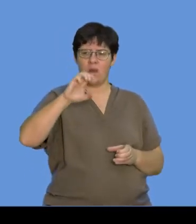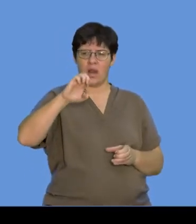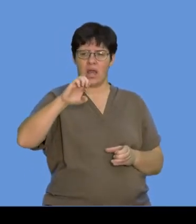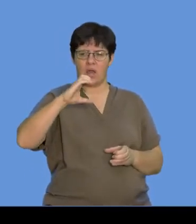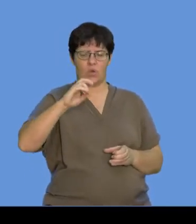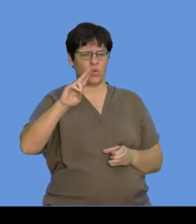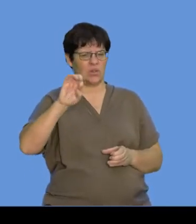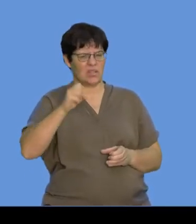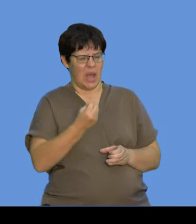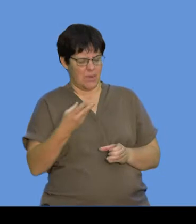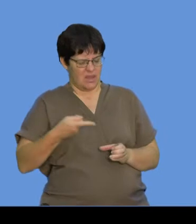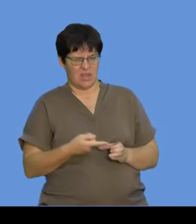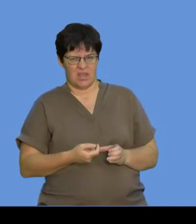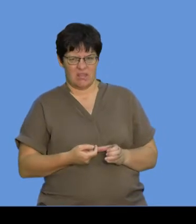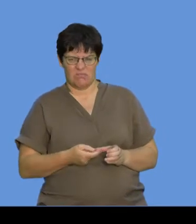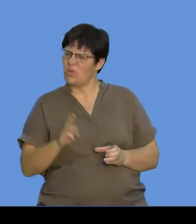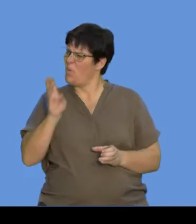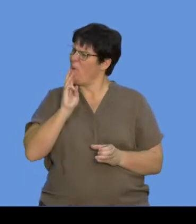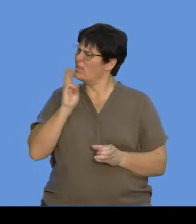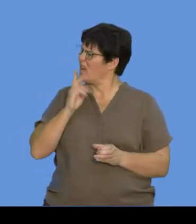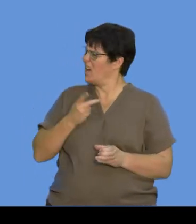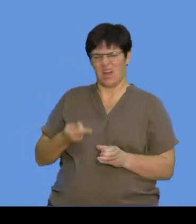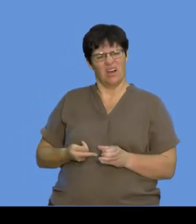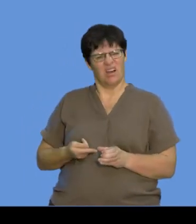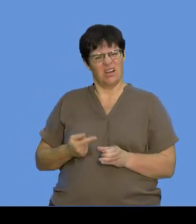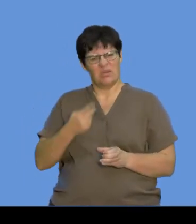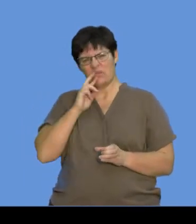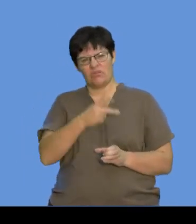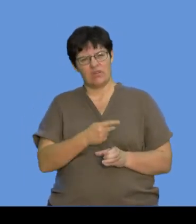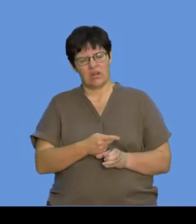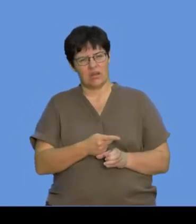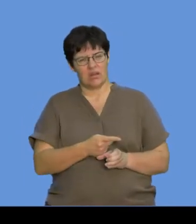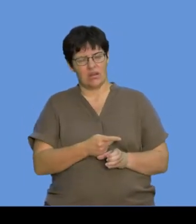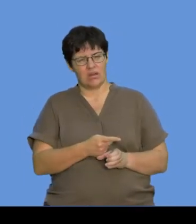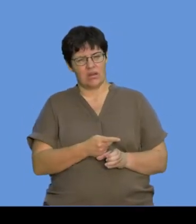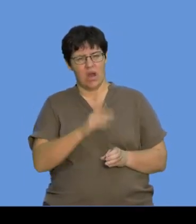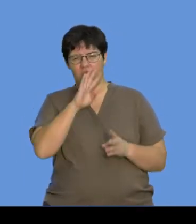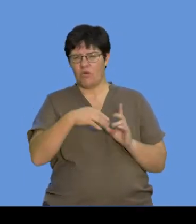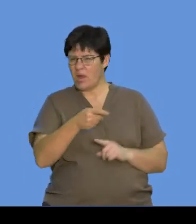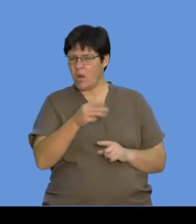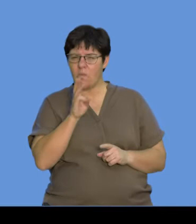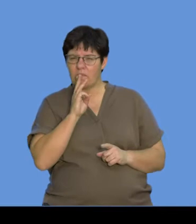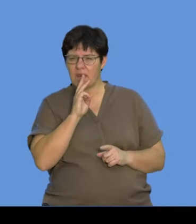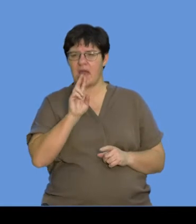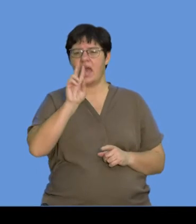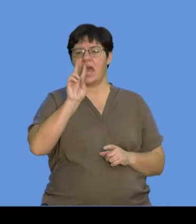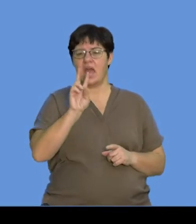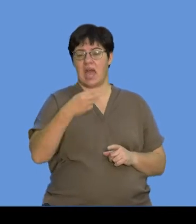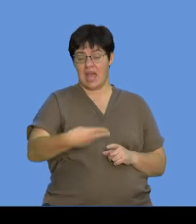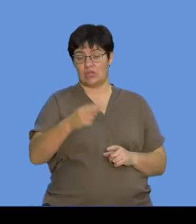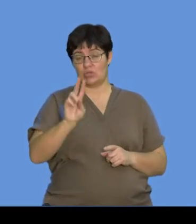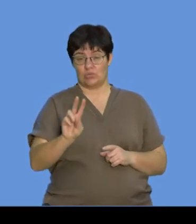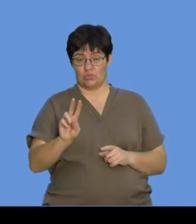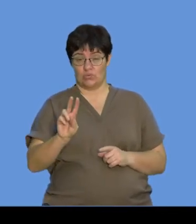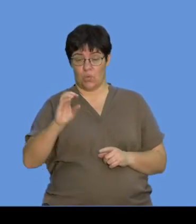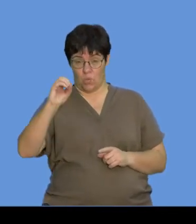about molecules. Why are we saying molecules while referring to water? Okay, what's the formula for water? H2O,